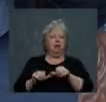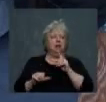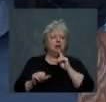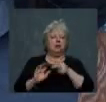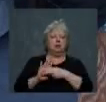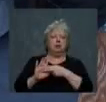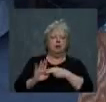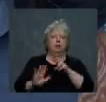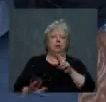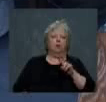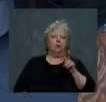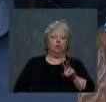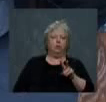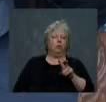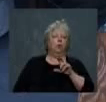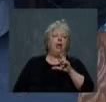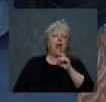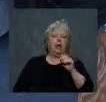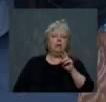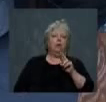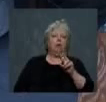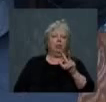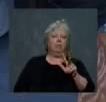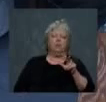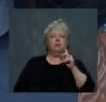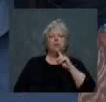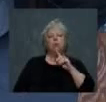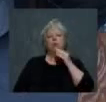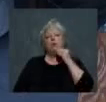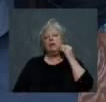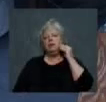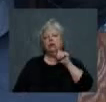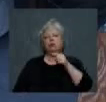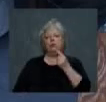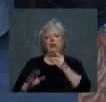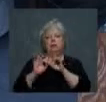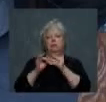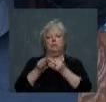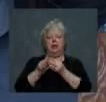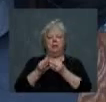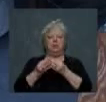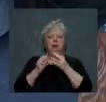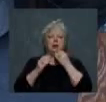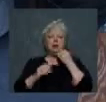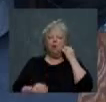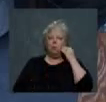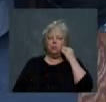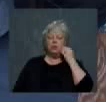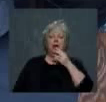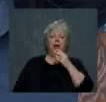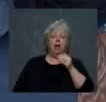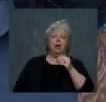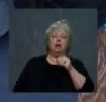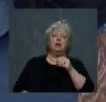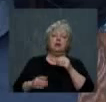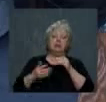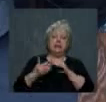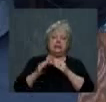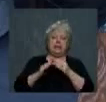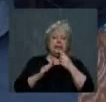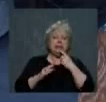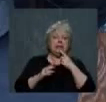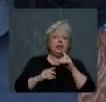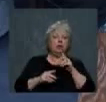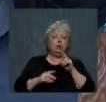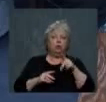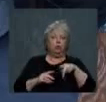is zoned R2 and R3 for residential single-family dwellings. And according to the city documents, this permits